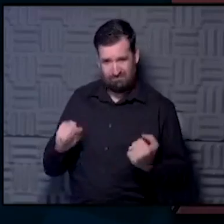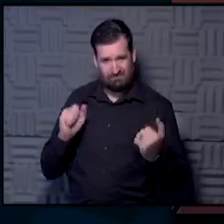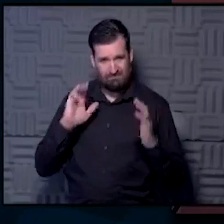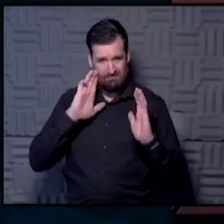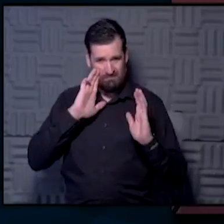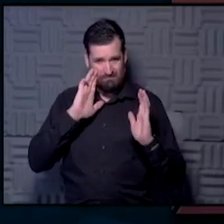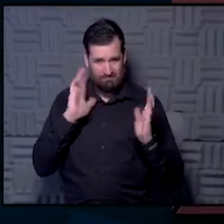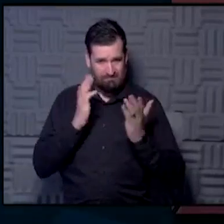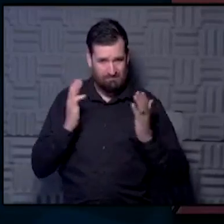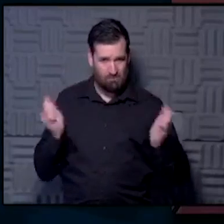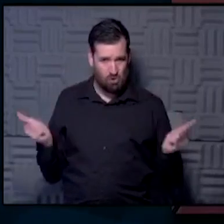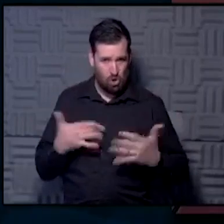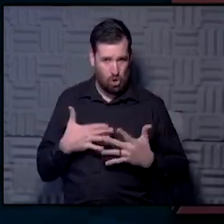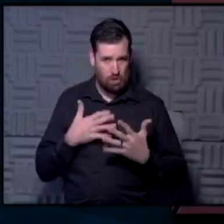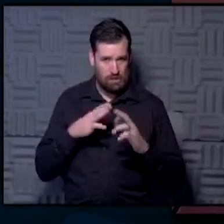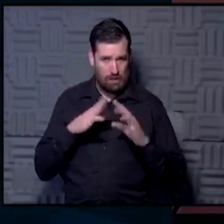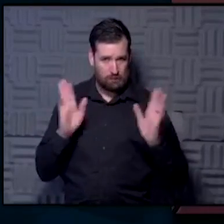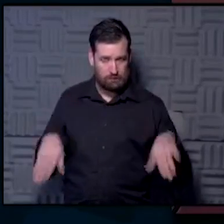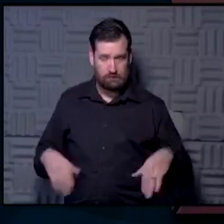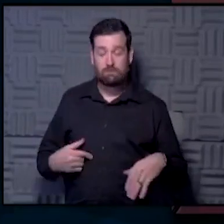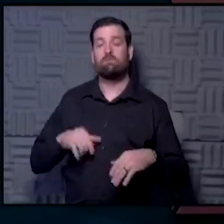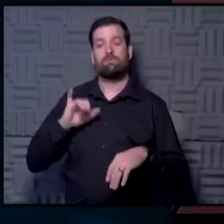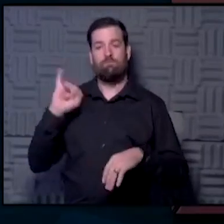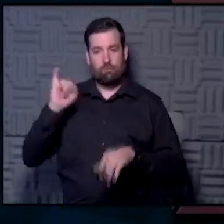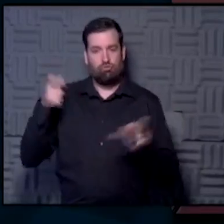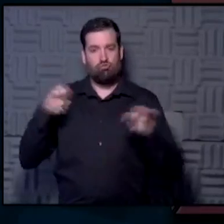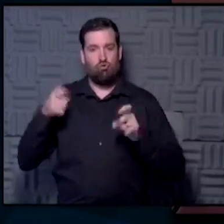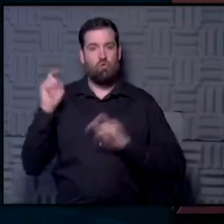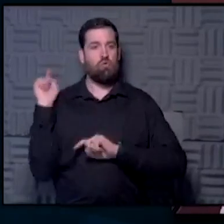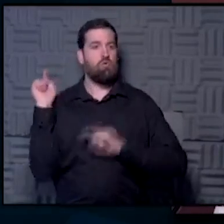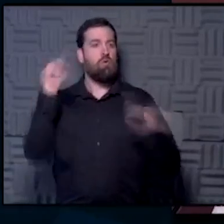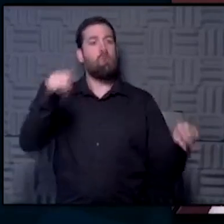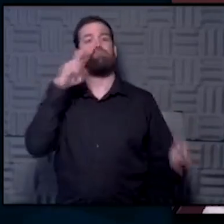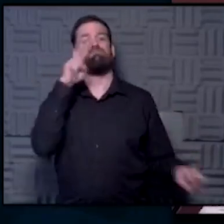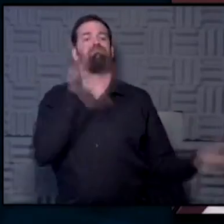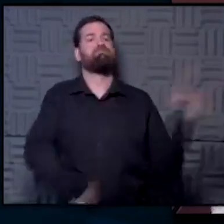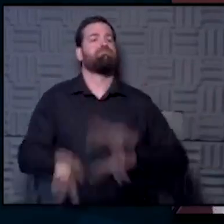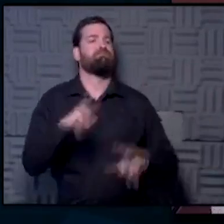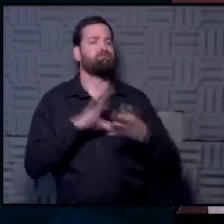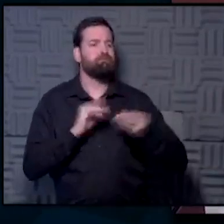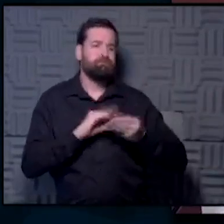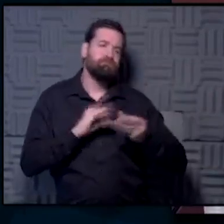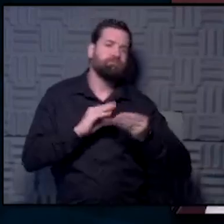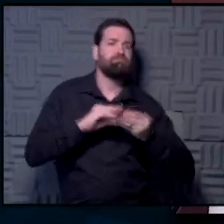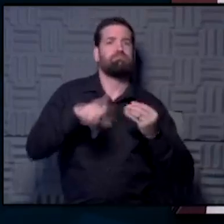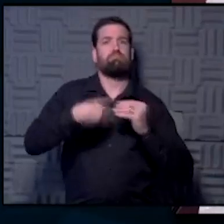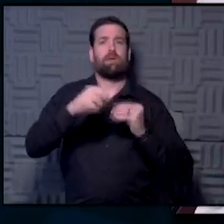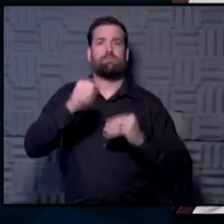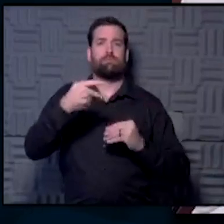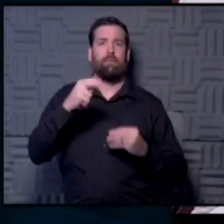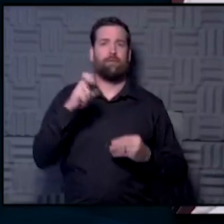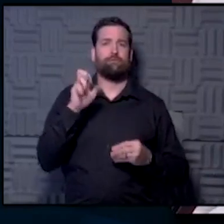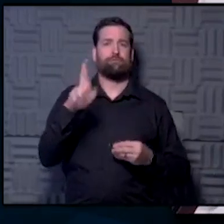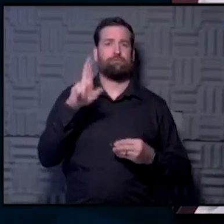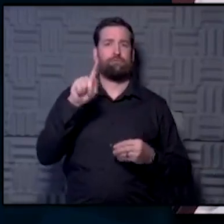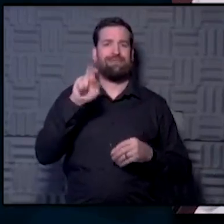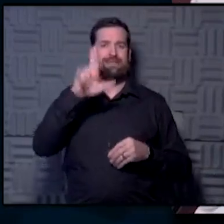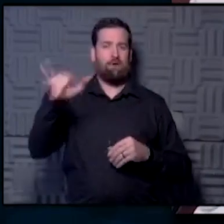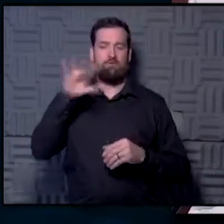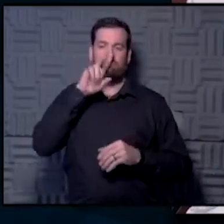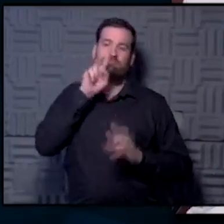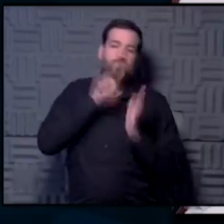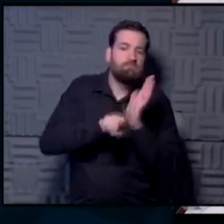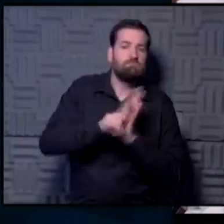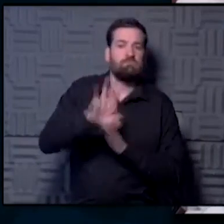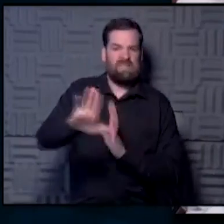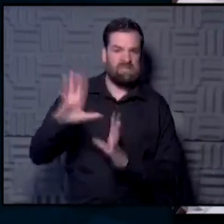houses? So we sent our infection control team out to patrol this guy and say, tell us about Spencer Terry. Is this guy for real? And I look at his background. The